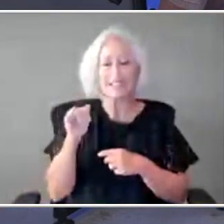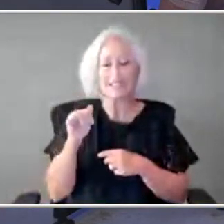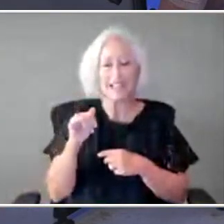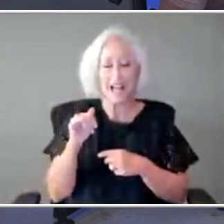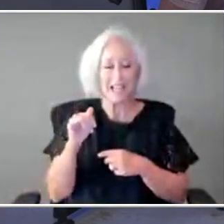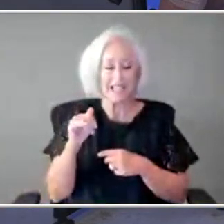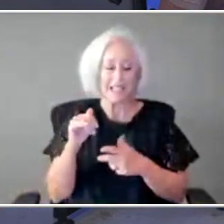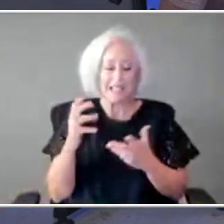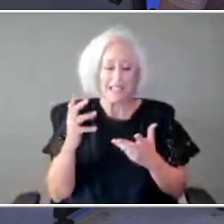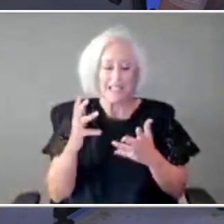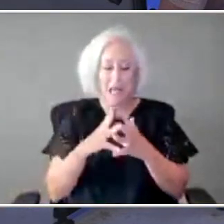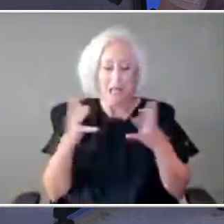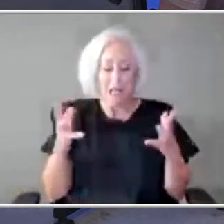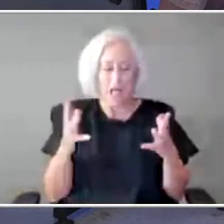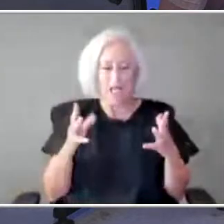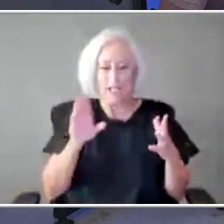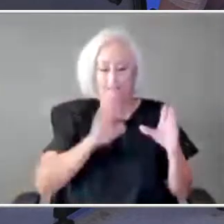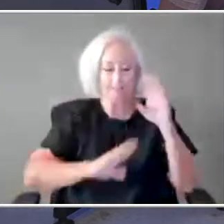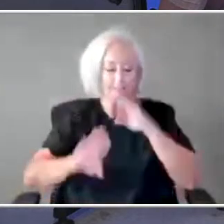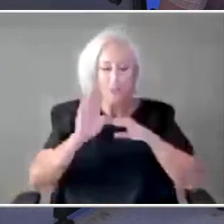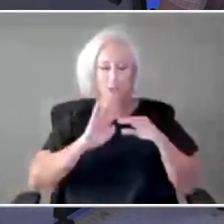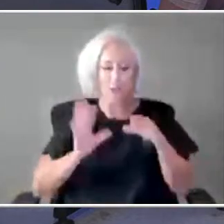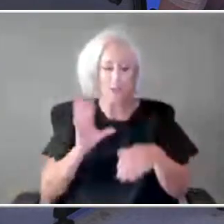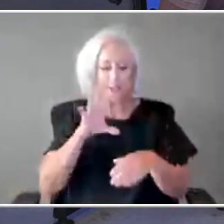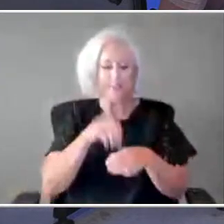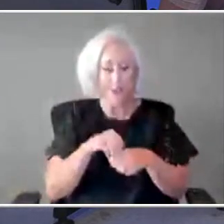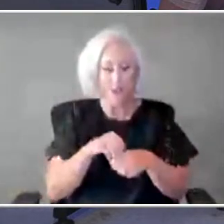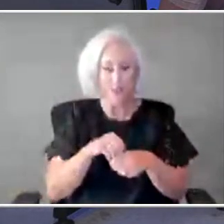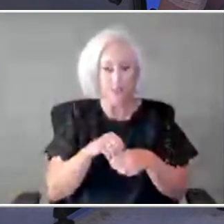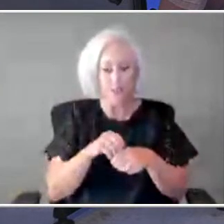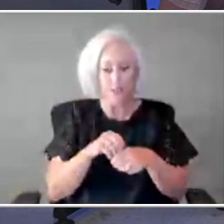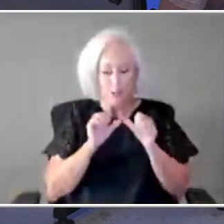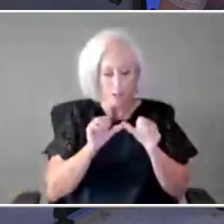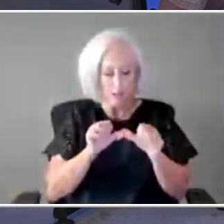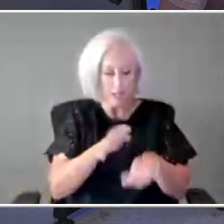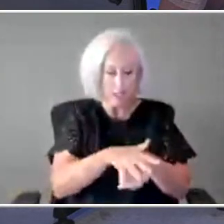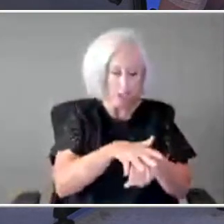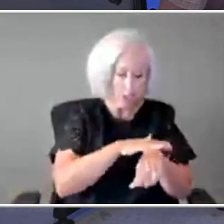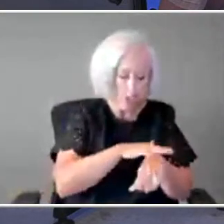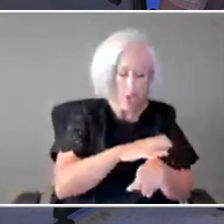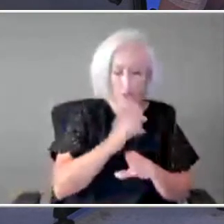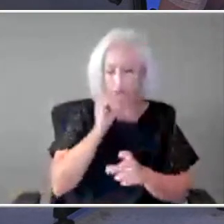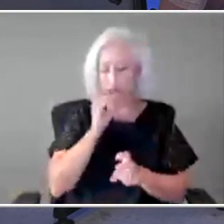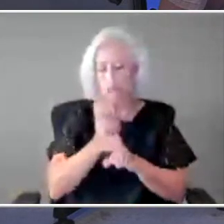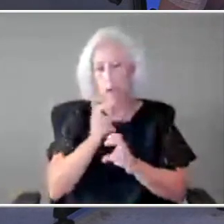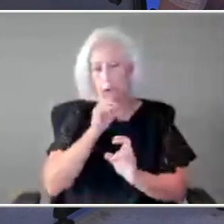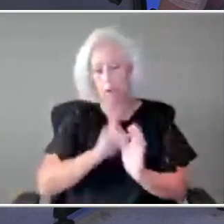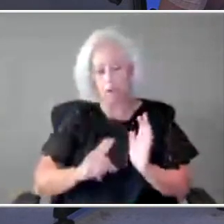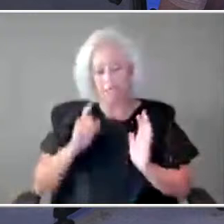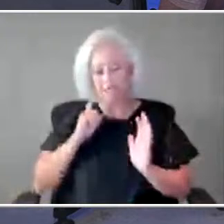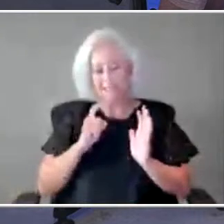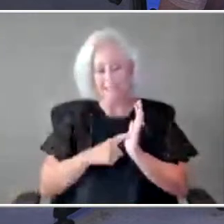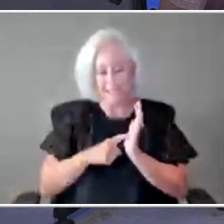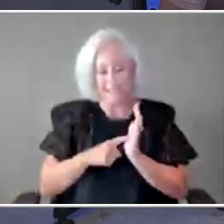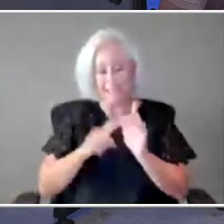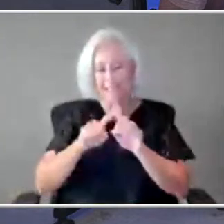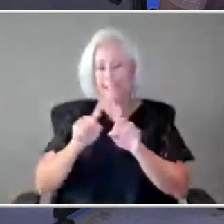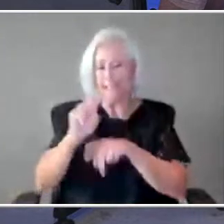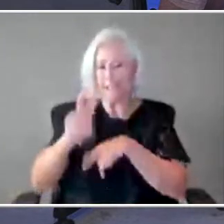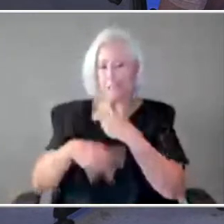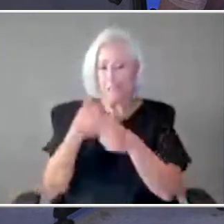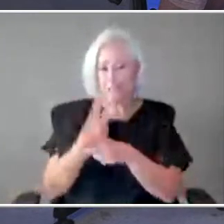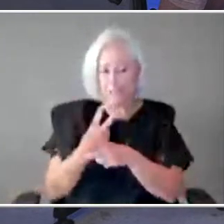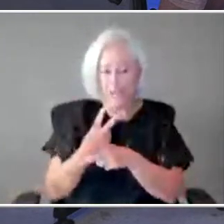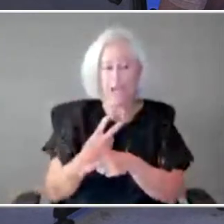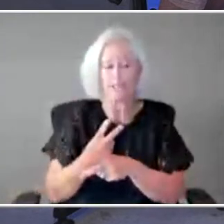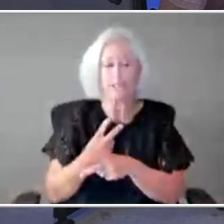think that's a good way of describing it. It progresses slow, it's hard to detect, and there could be one of different versions of that, needing different types of